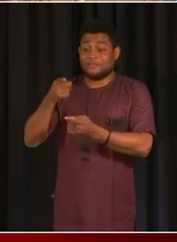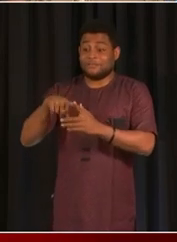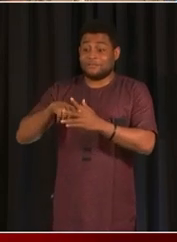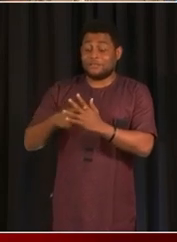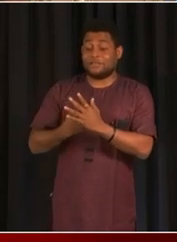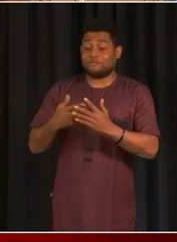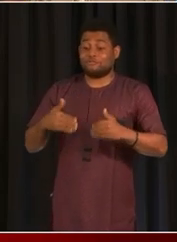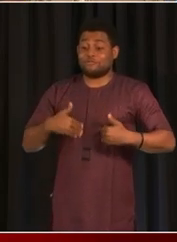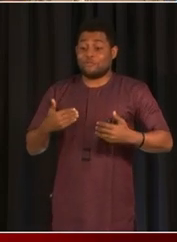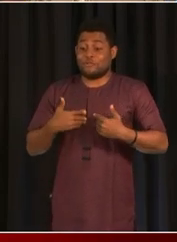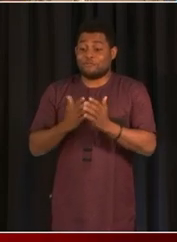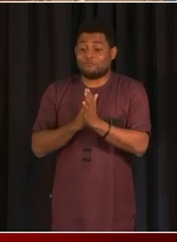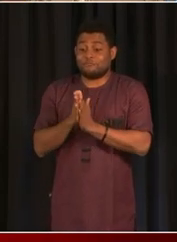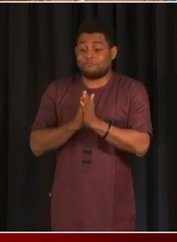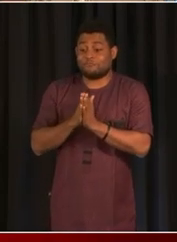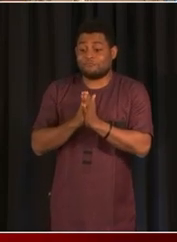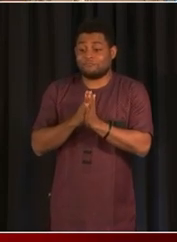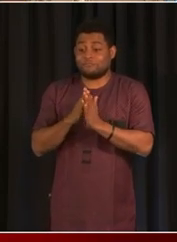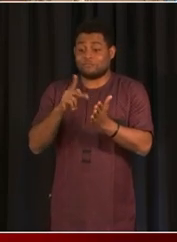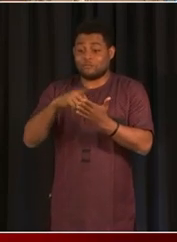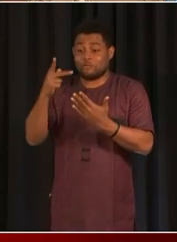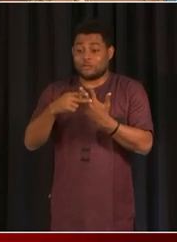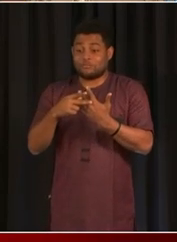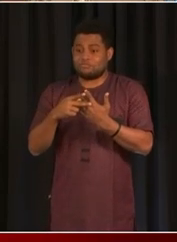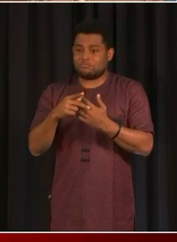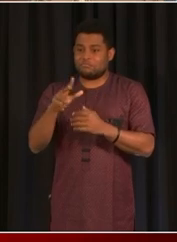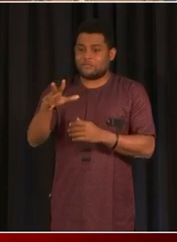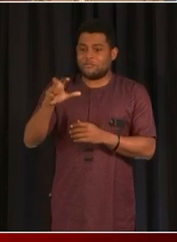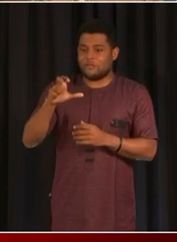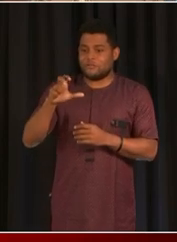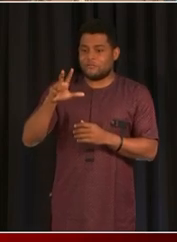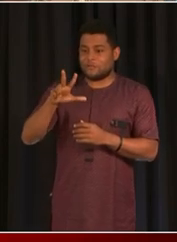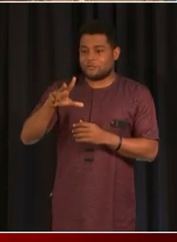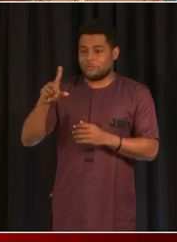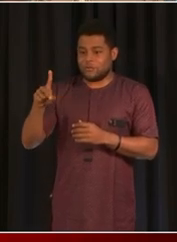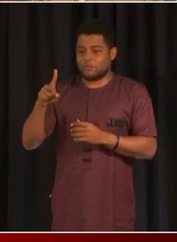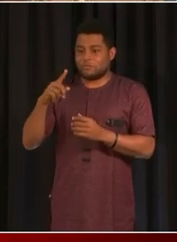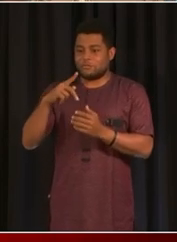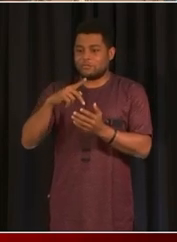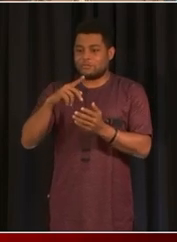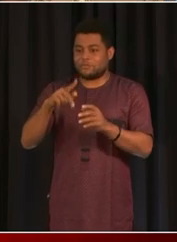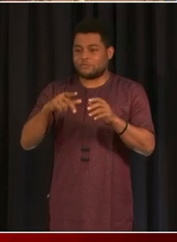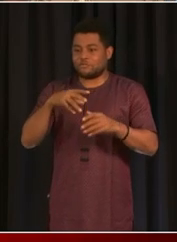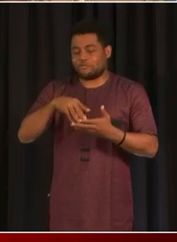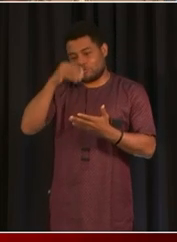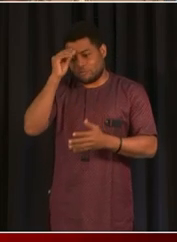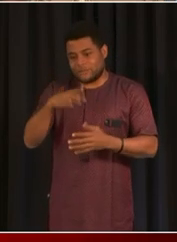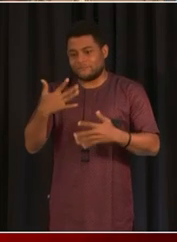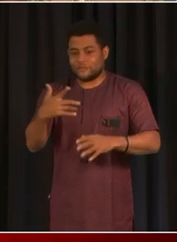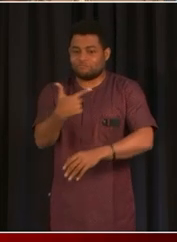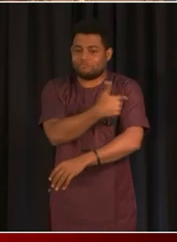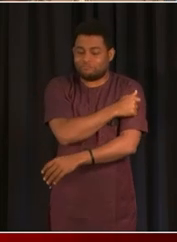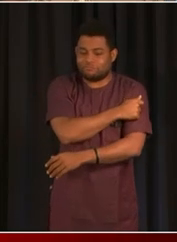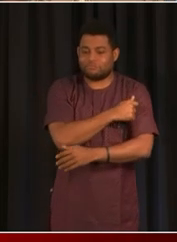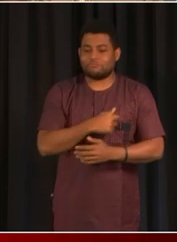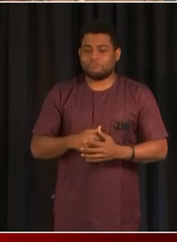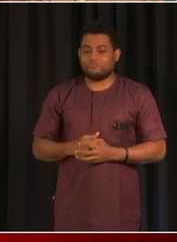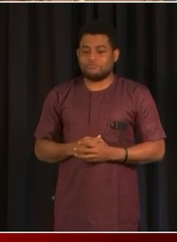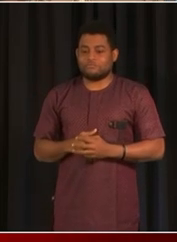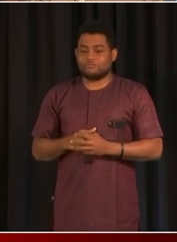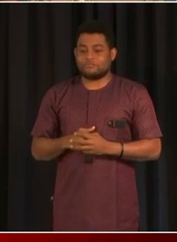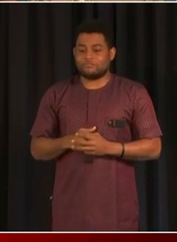ago, 337 students have received the COVID-19 vaccine at these sites. 231